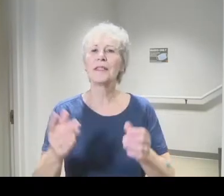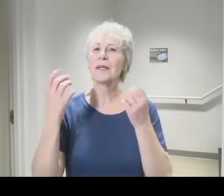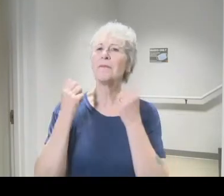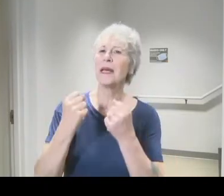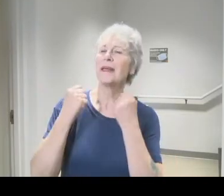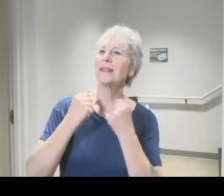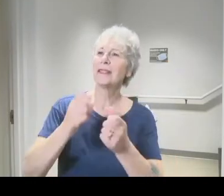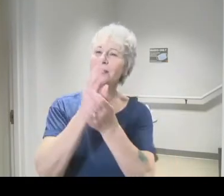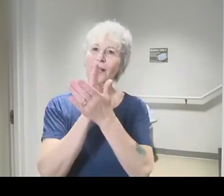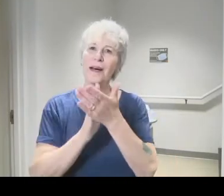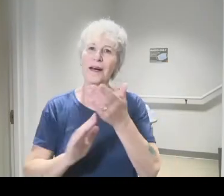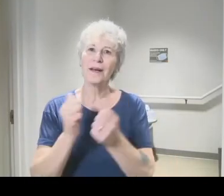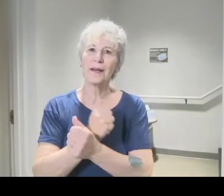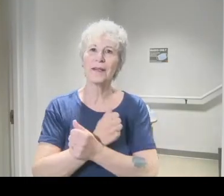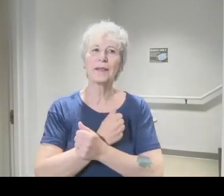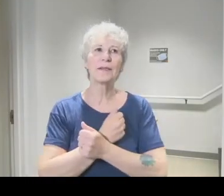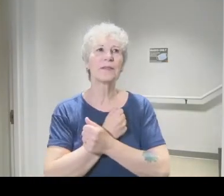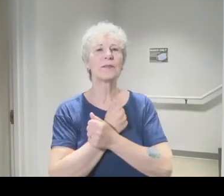This is unfailing